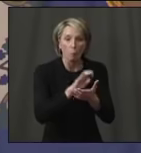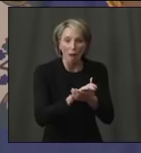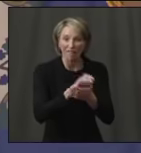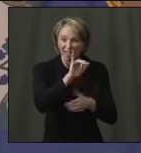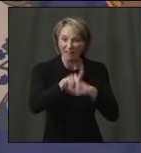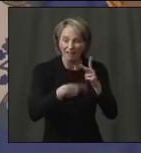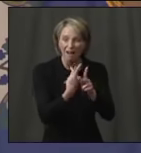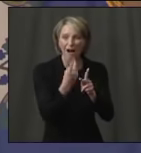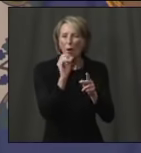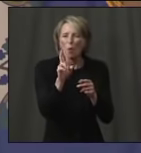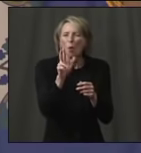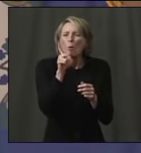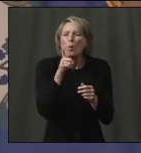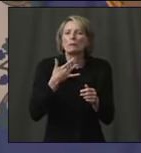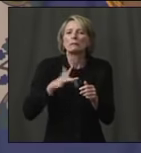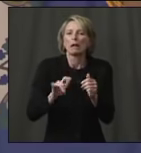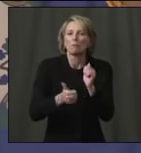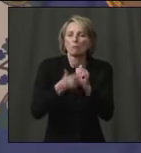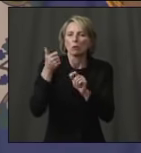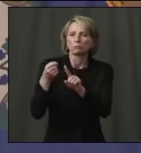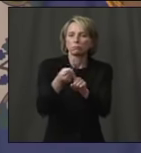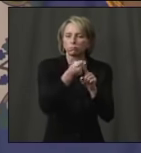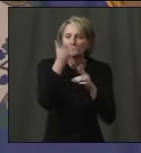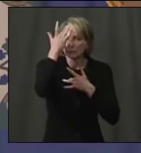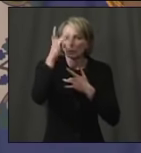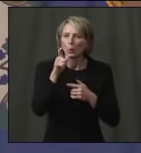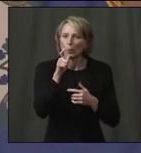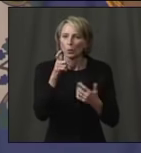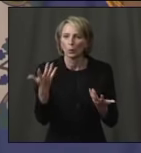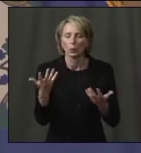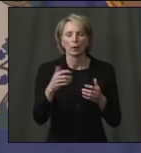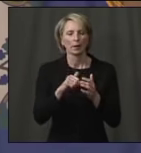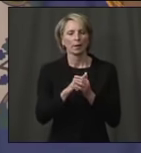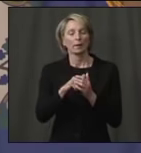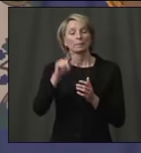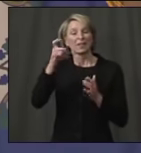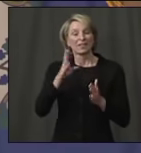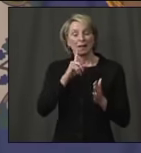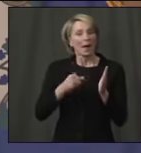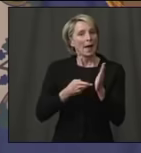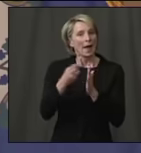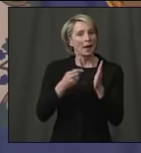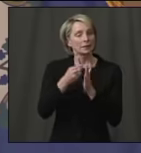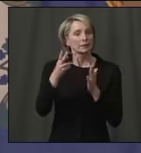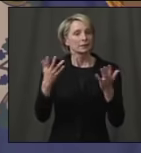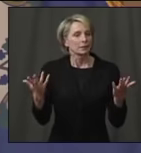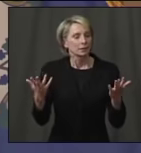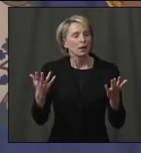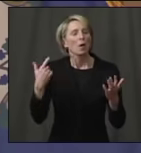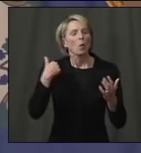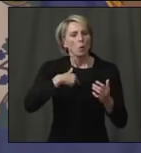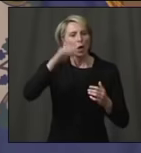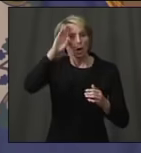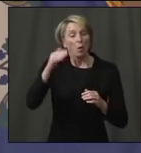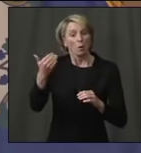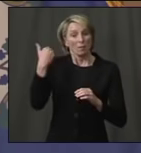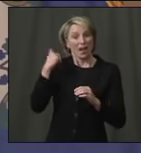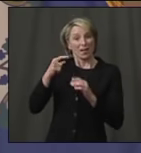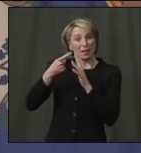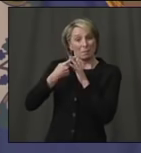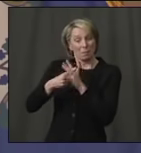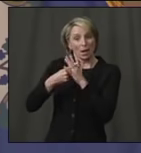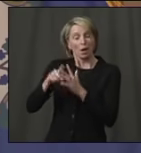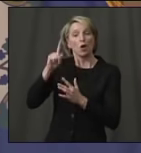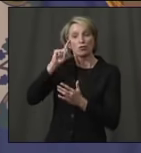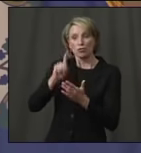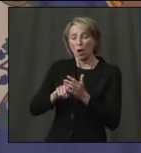I don't think the picture. I think the picture is sort of disparate. Obviously, we know early on what the geographic dispersion was. Lower